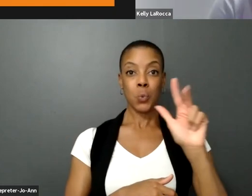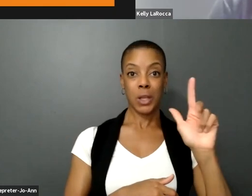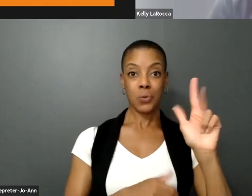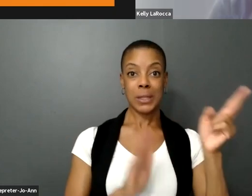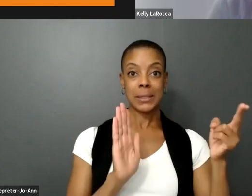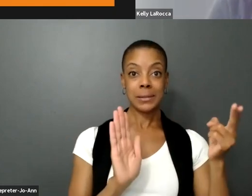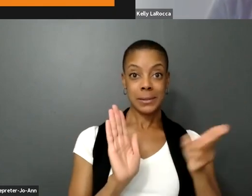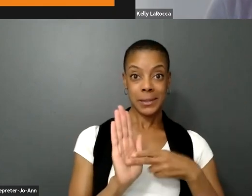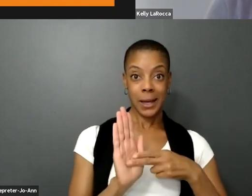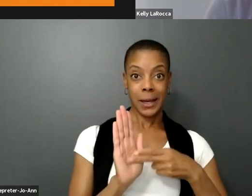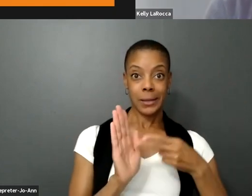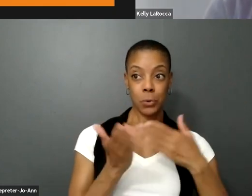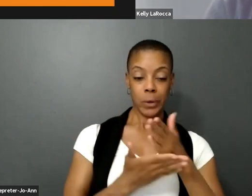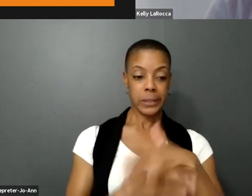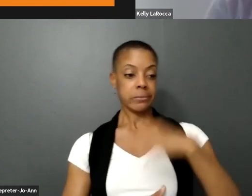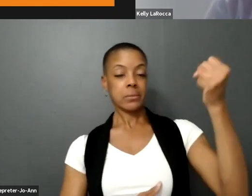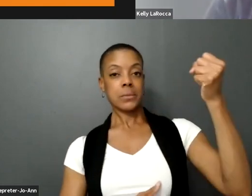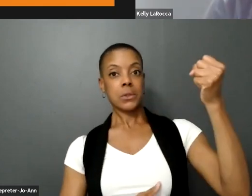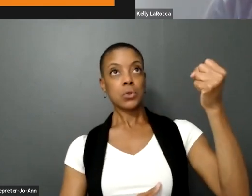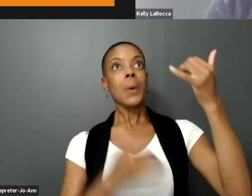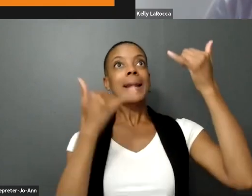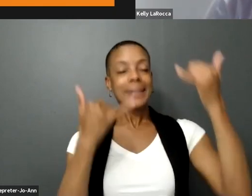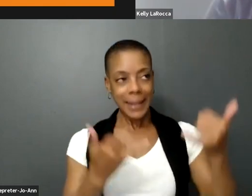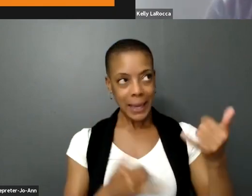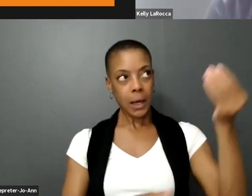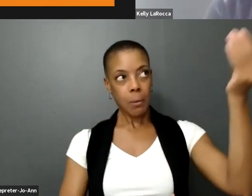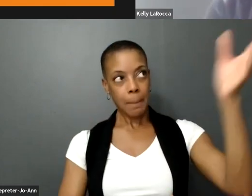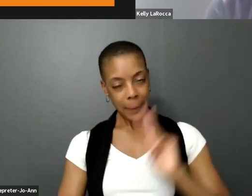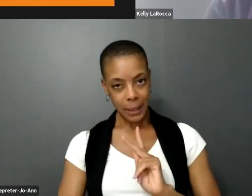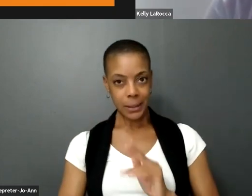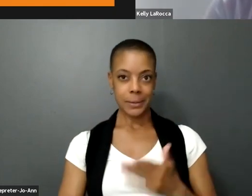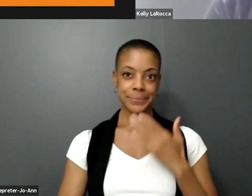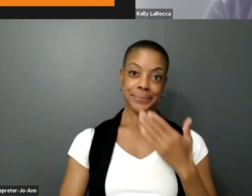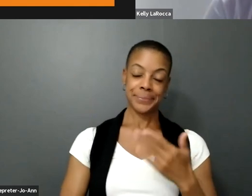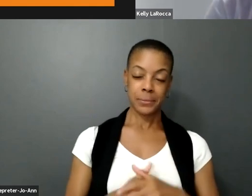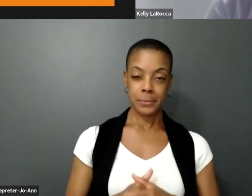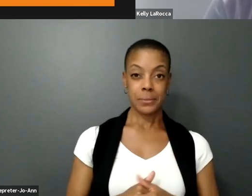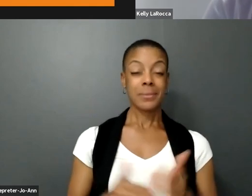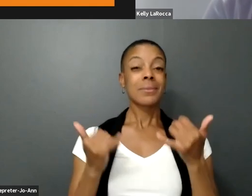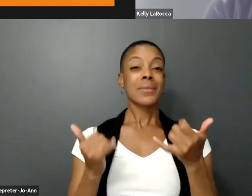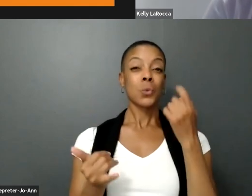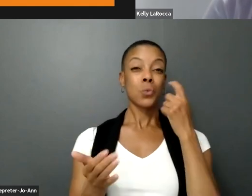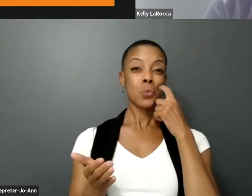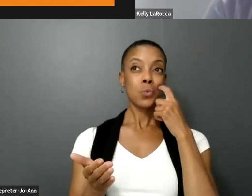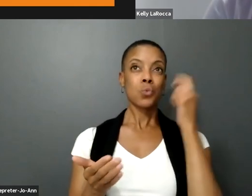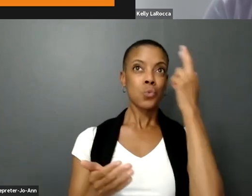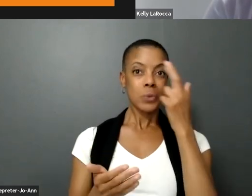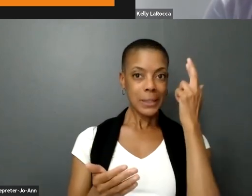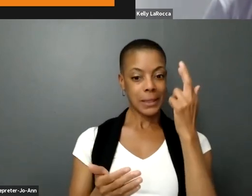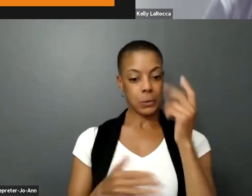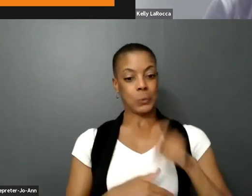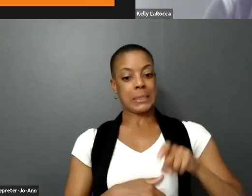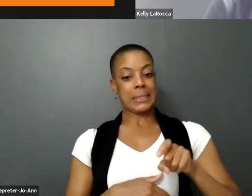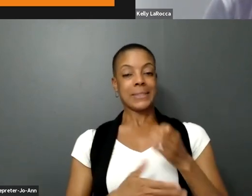our community has evolved a lot. We realized the need to build economy,